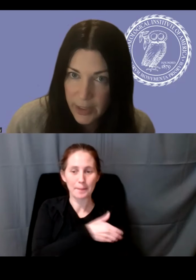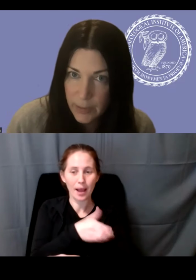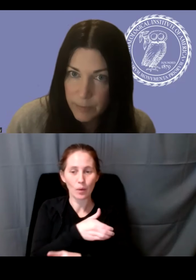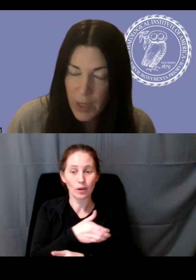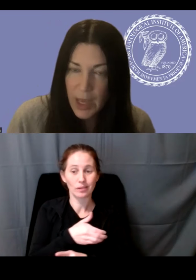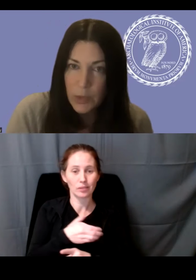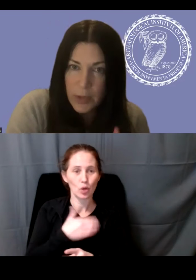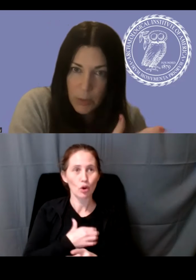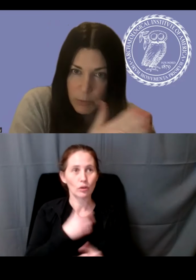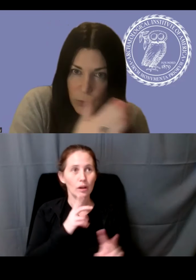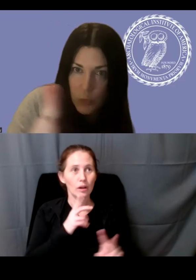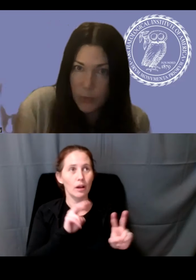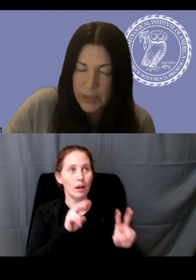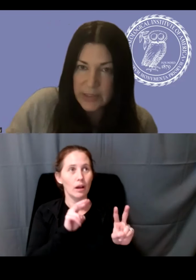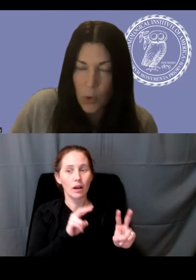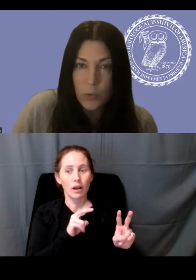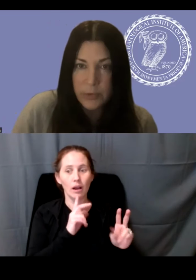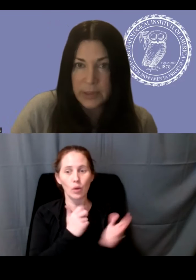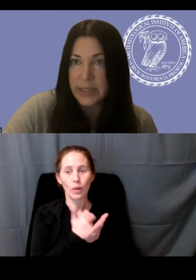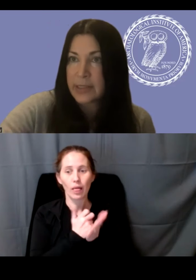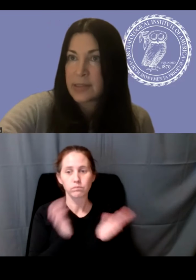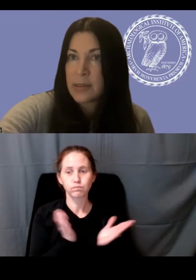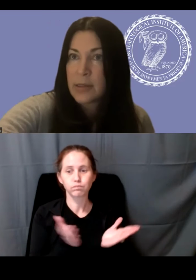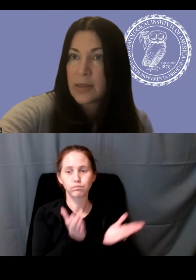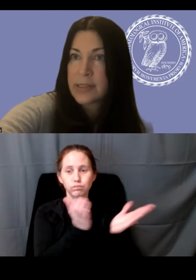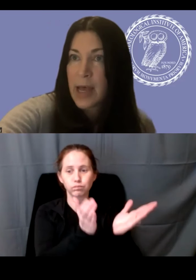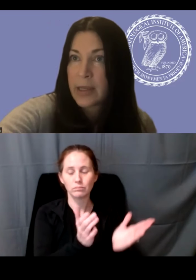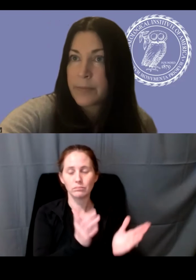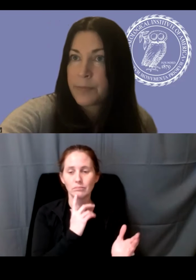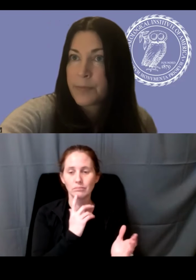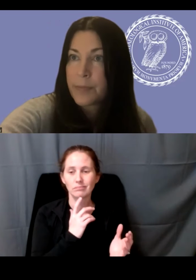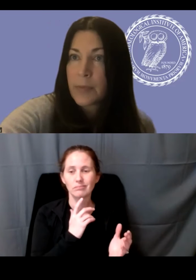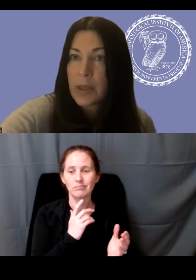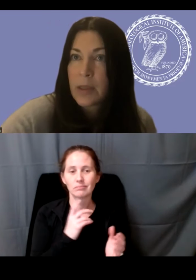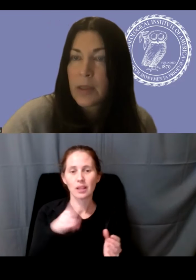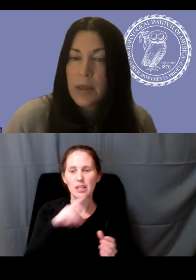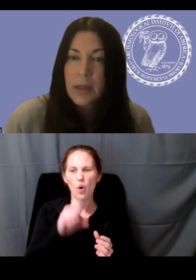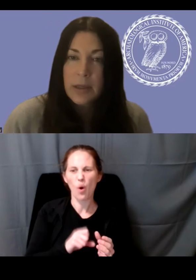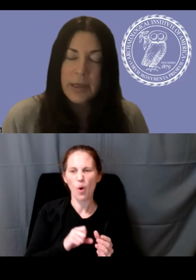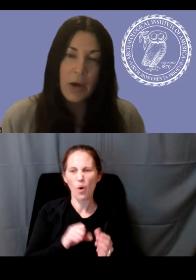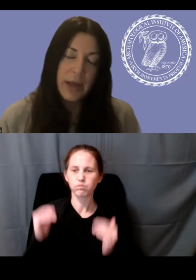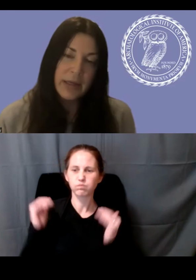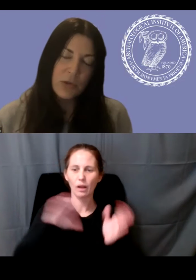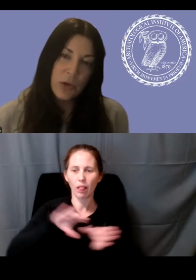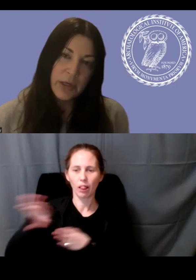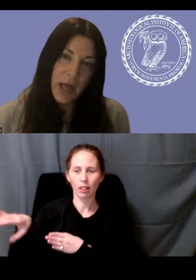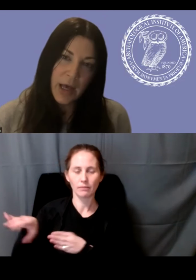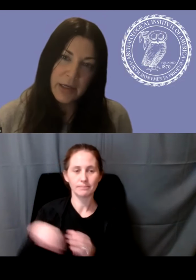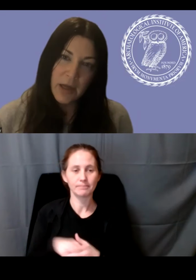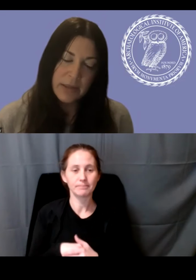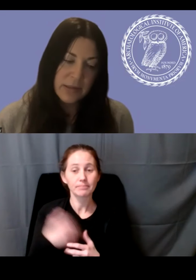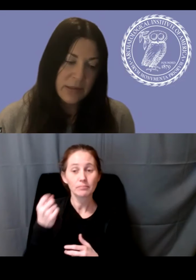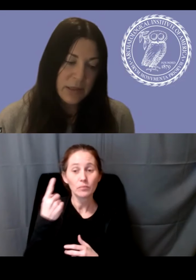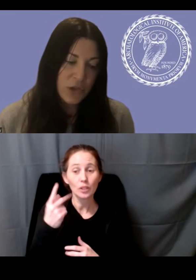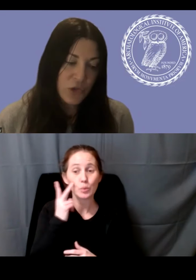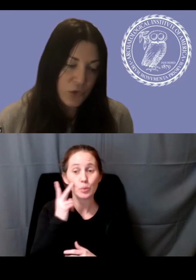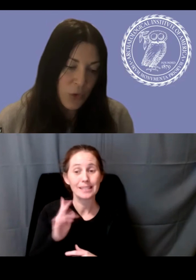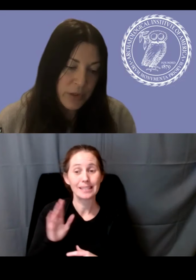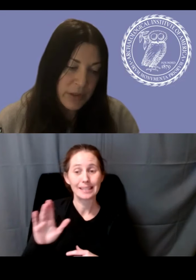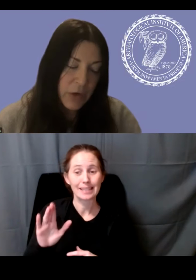for him, and it will help move these old elites aside. Now, as you look at